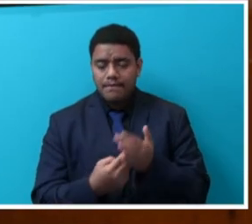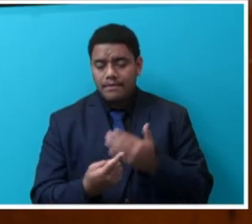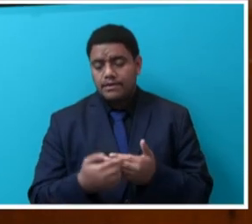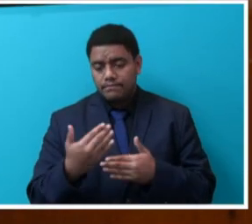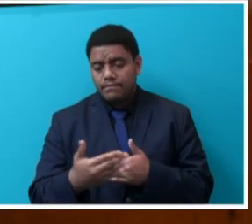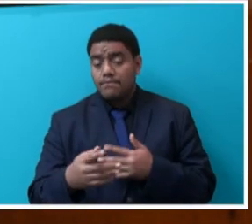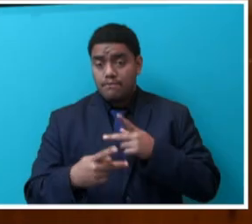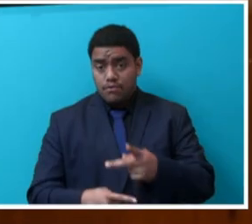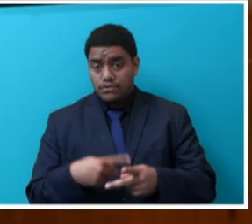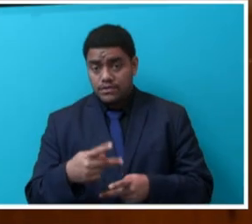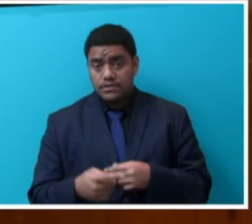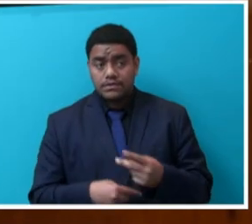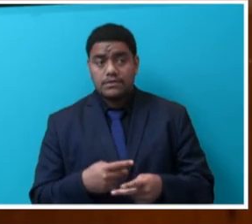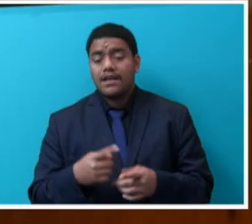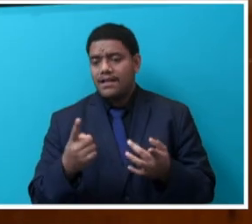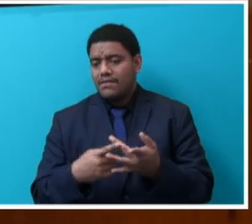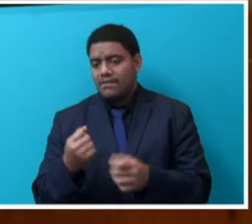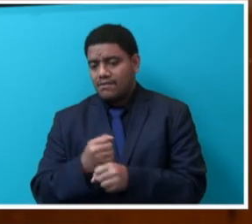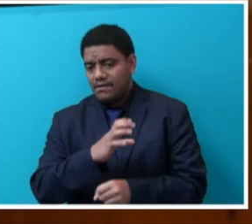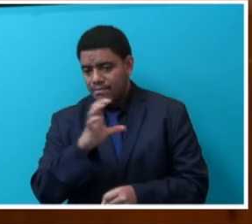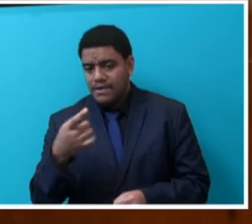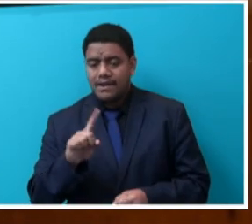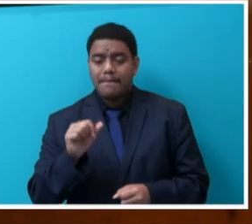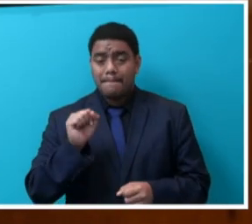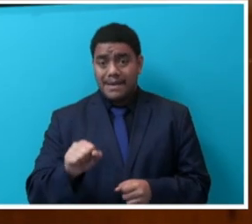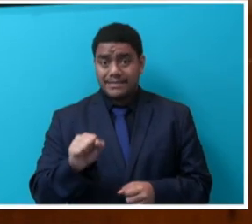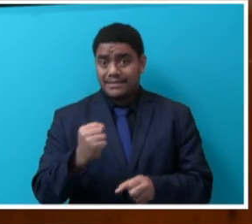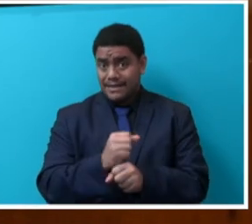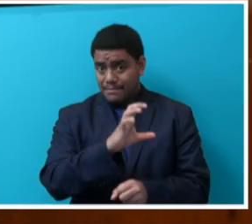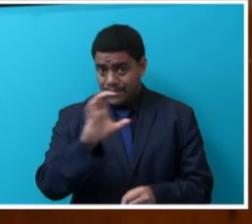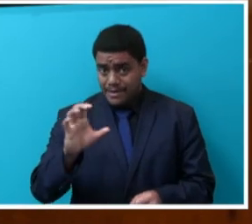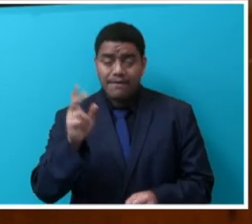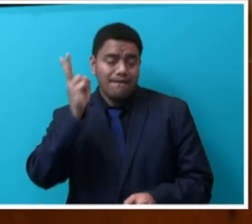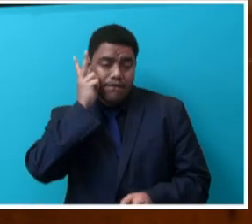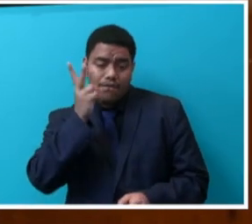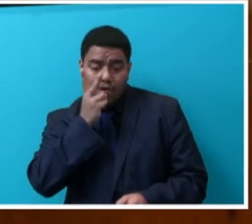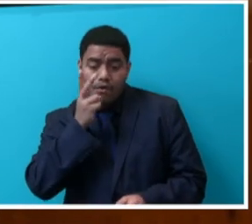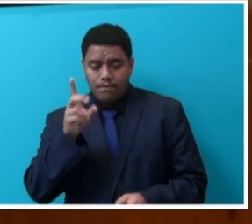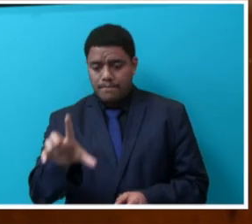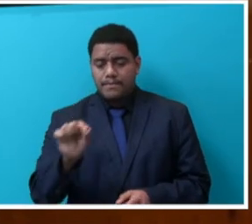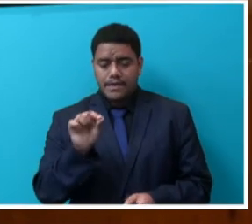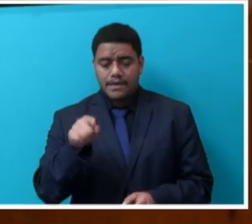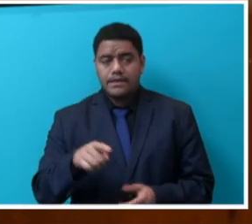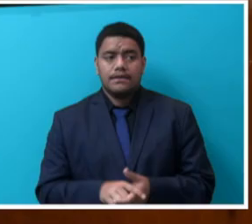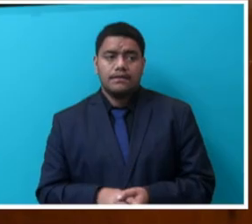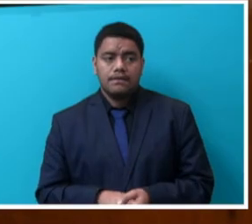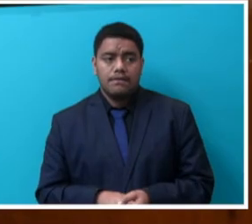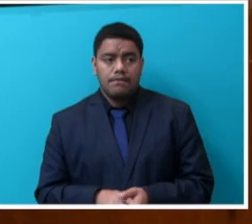which included key stakeholders, including bus operators, Vodafone was selected as the most